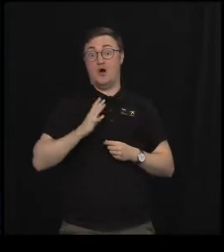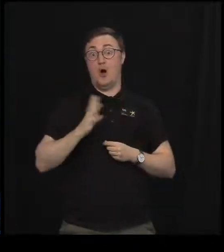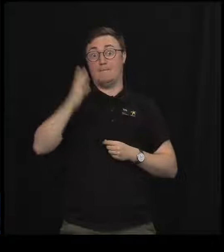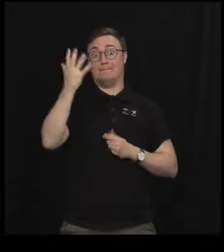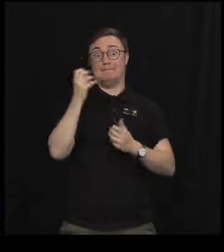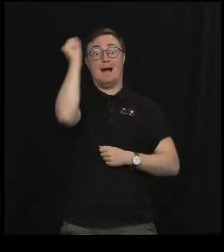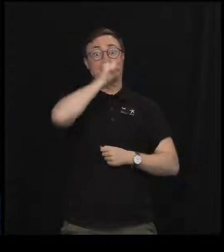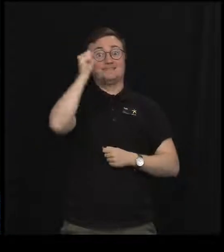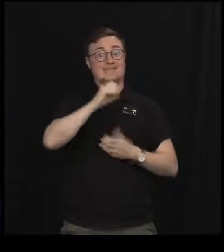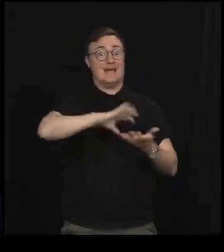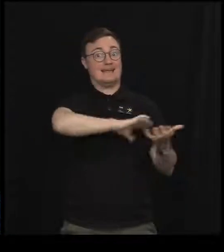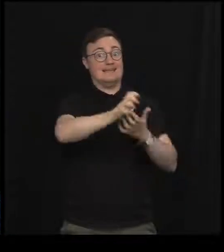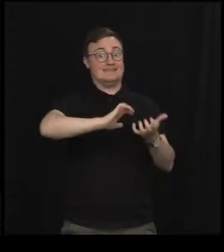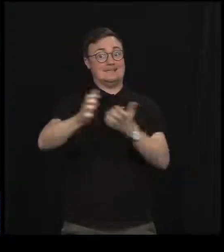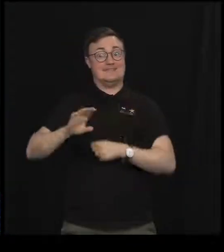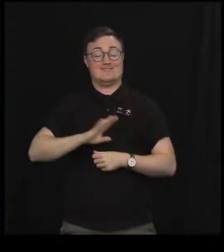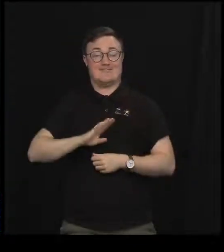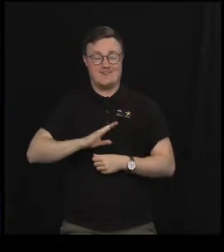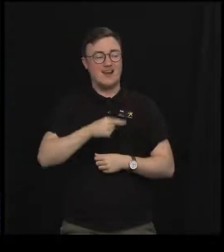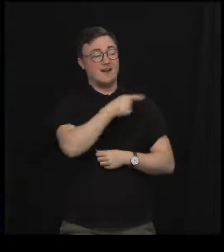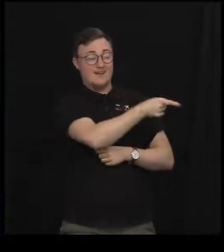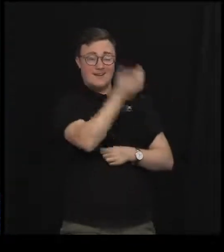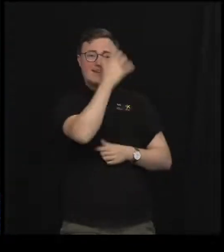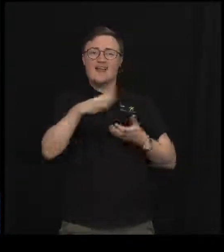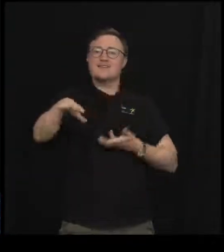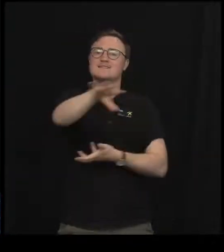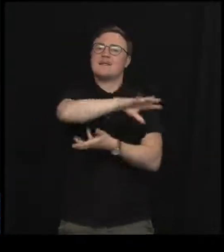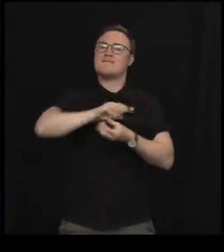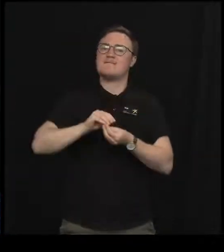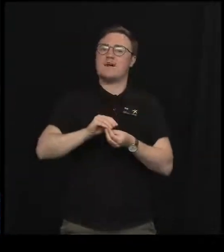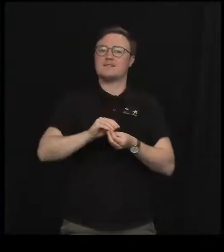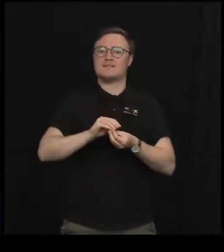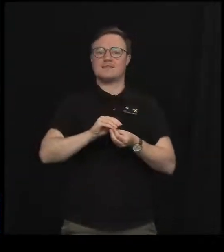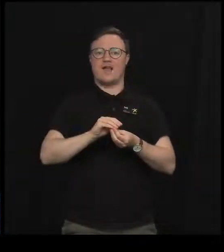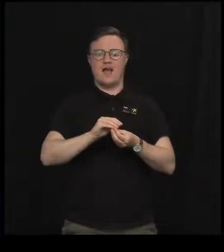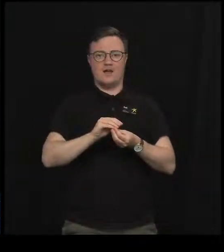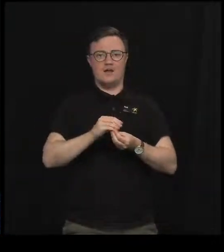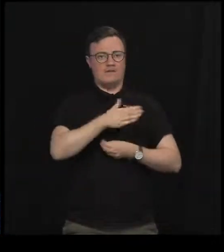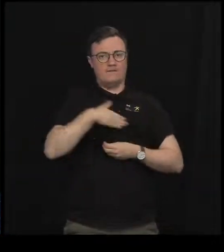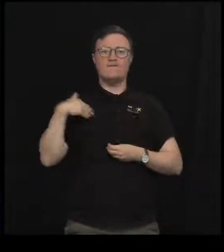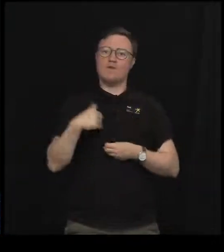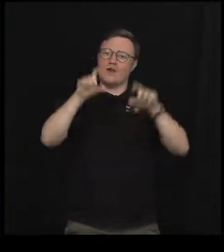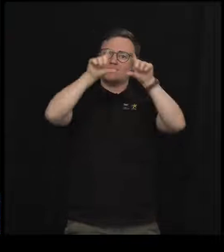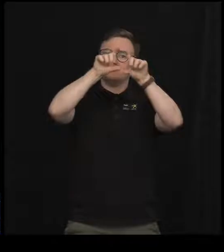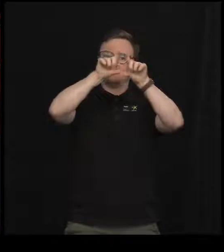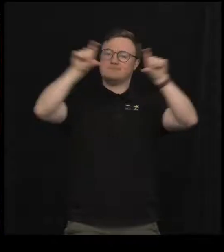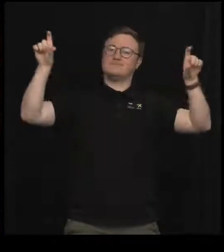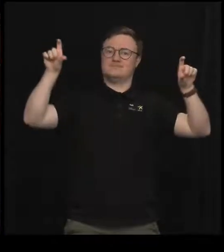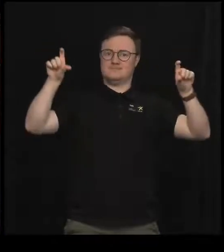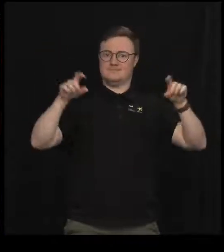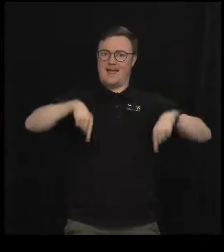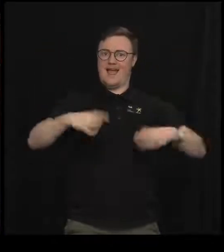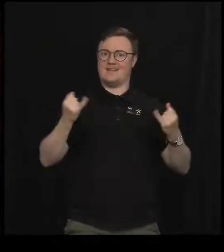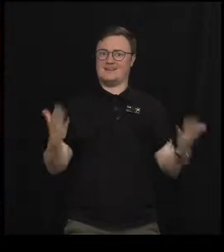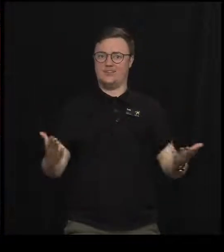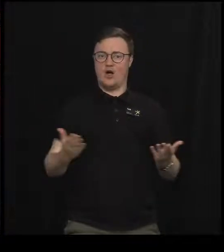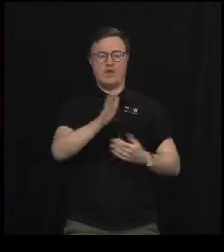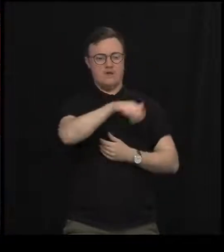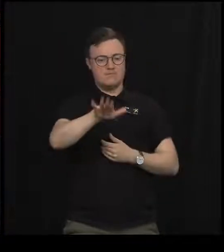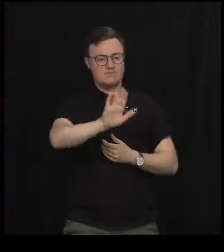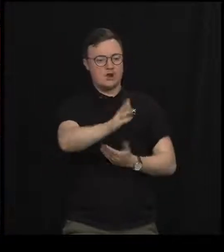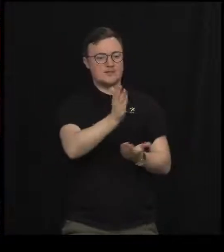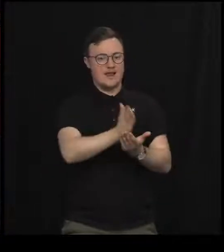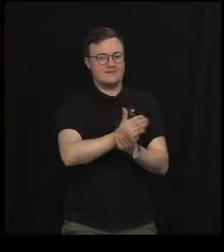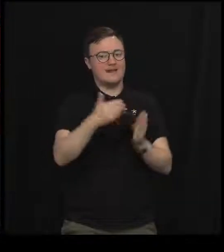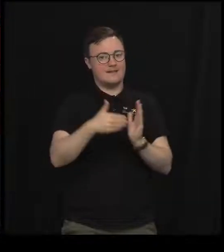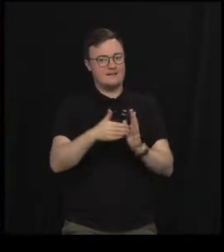So can you summarize, what's your answer to that? The title is a question, isn't it? Children's Rights to Life